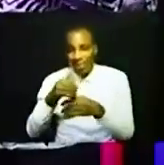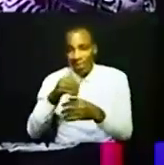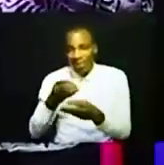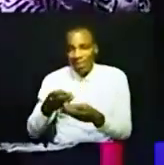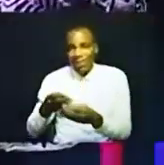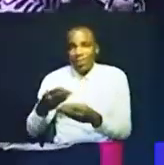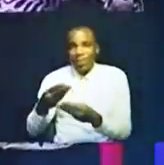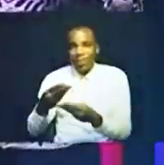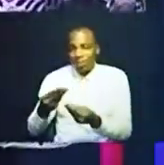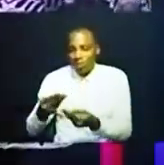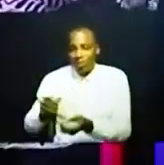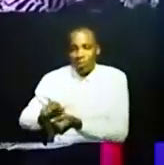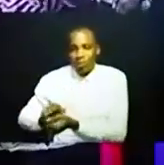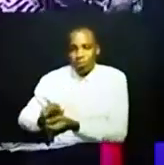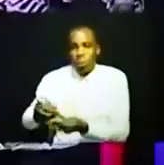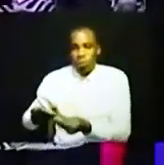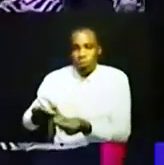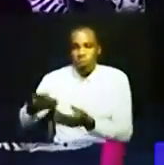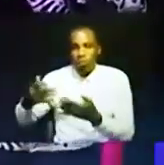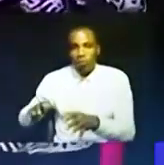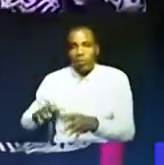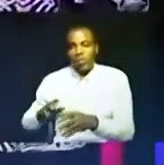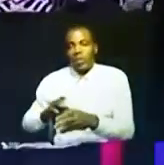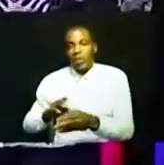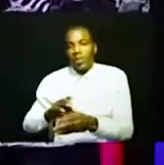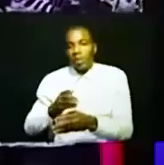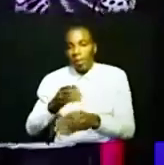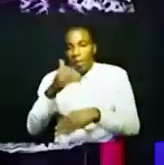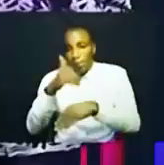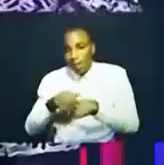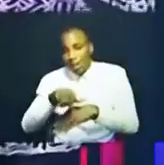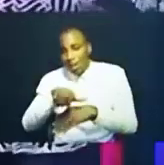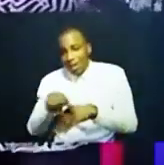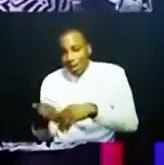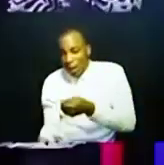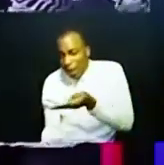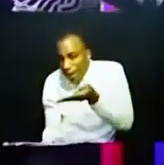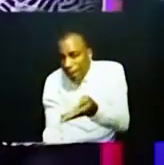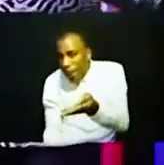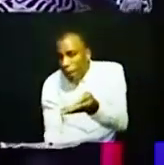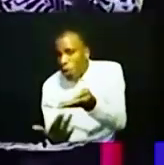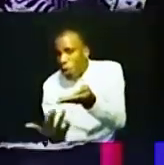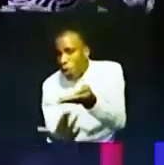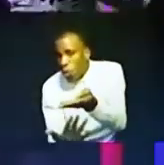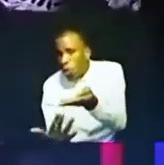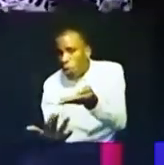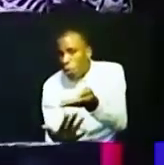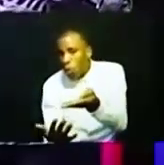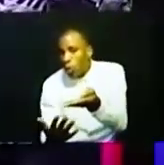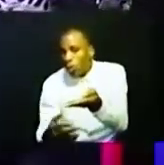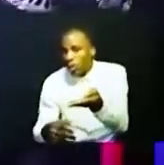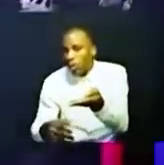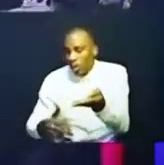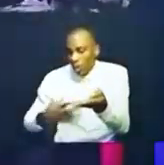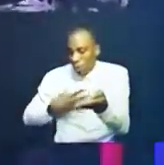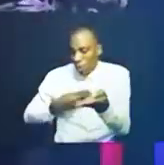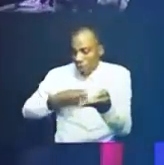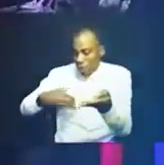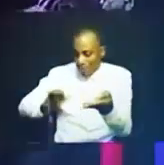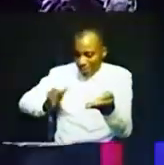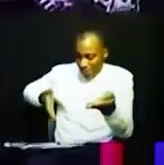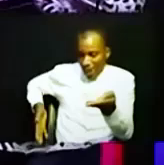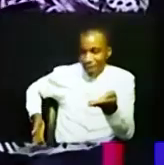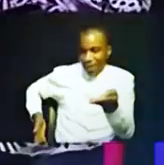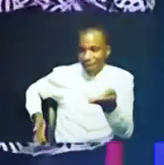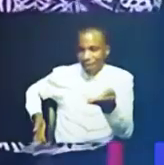na ye de pan no no anase ye de esam na kwache fru no mu a e bia wo se akire ni ade e dane no wo wo